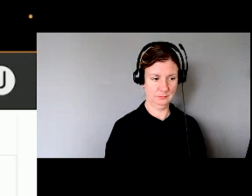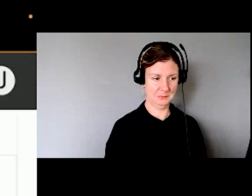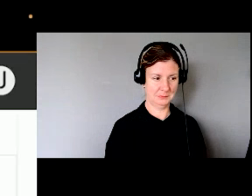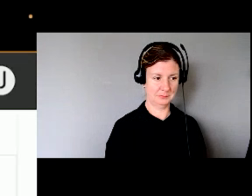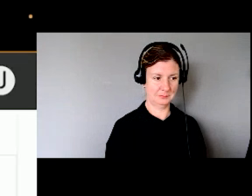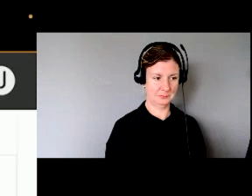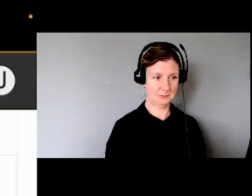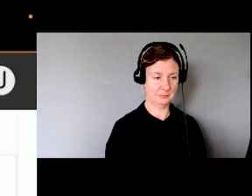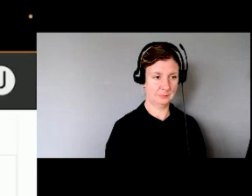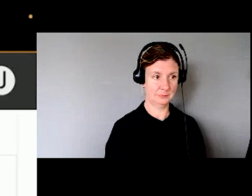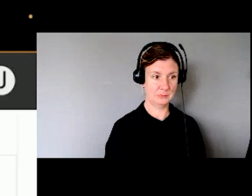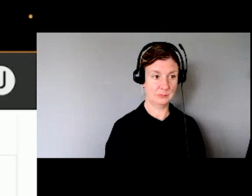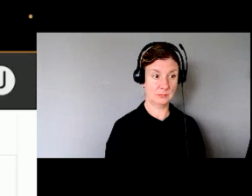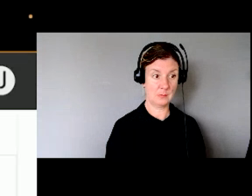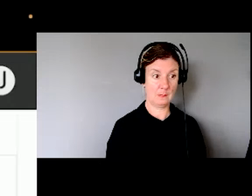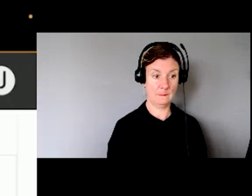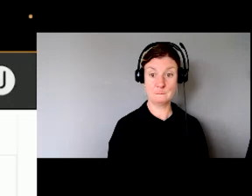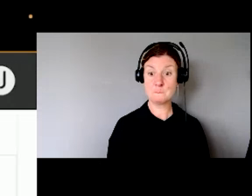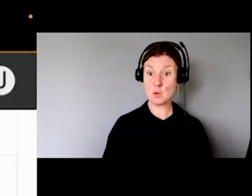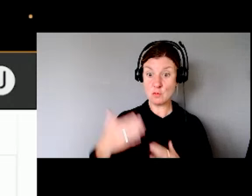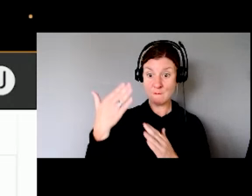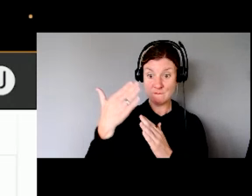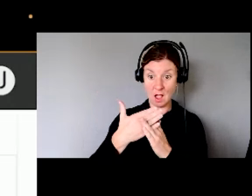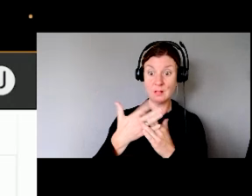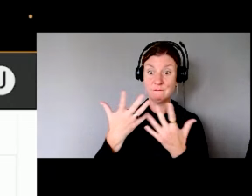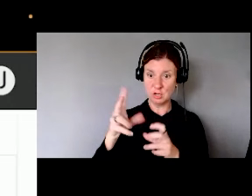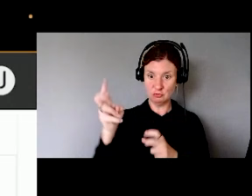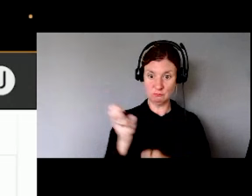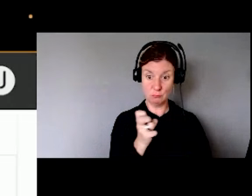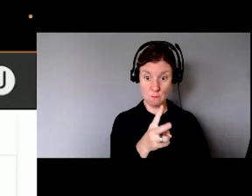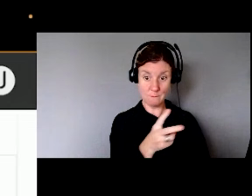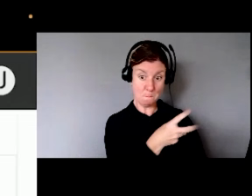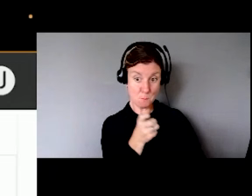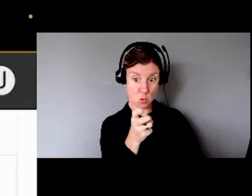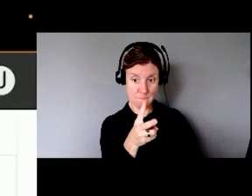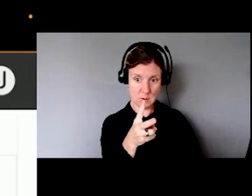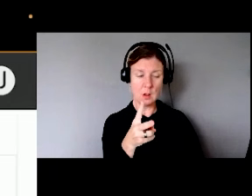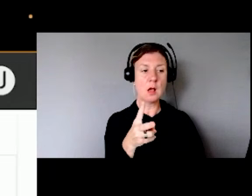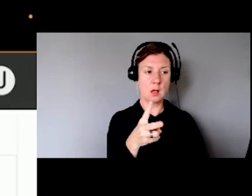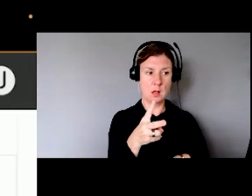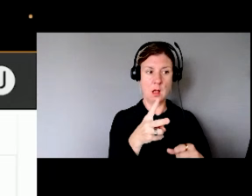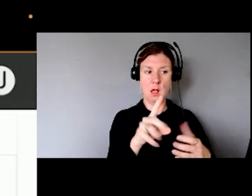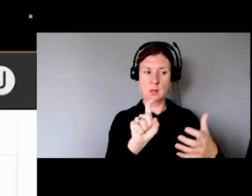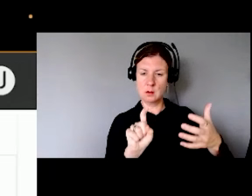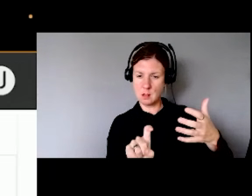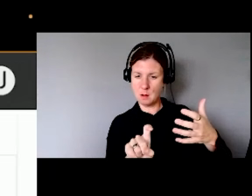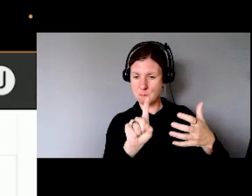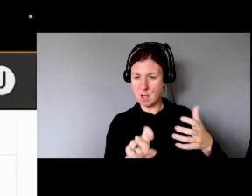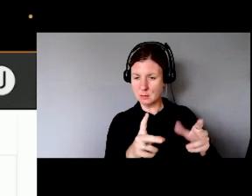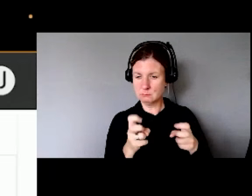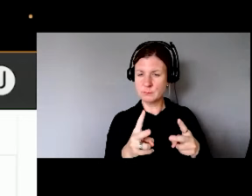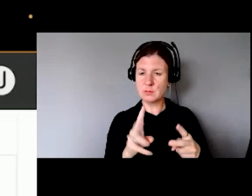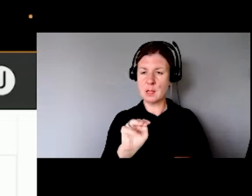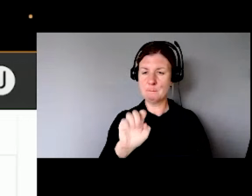Once you have uploaded the files to your portfolio section, you will need to add metadata and brief descriptions to each